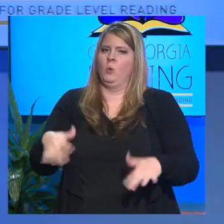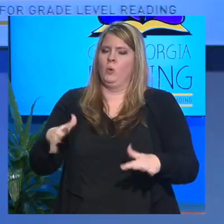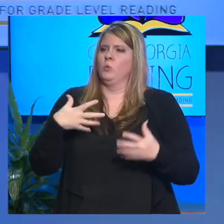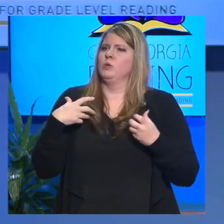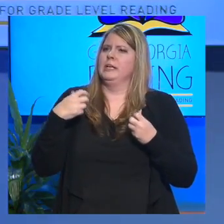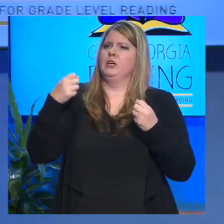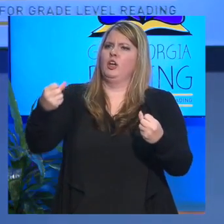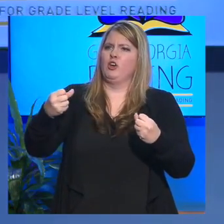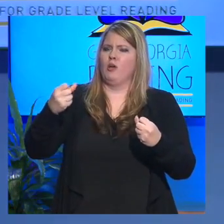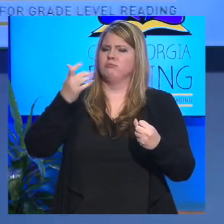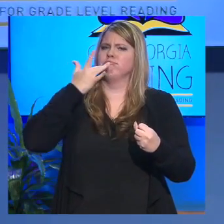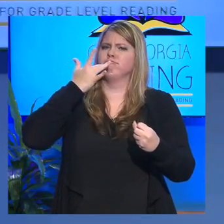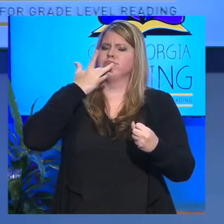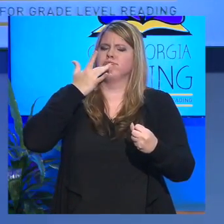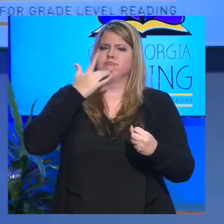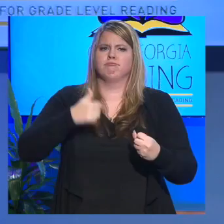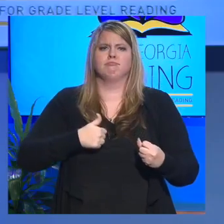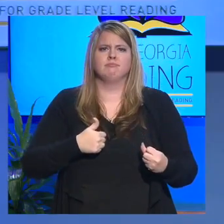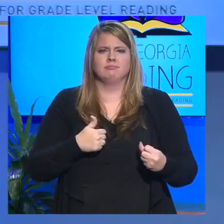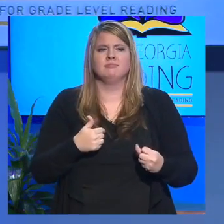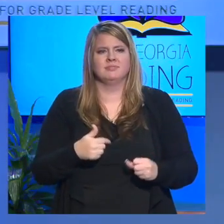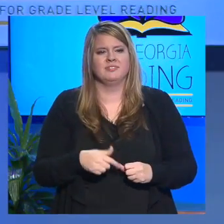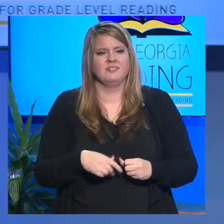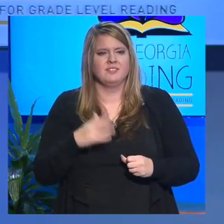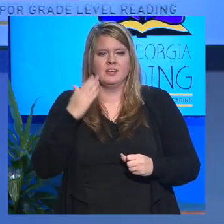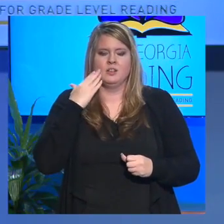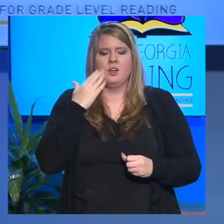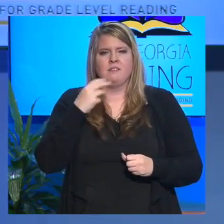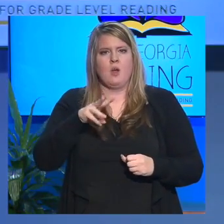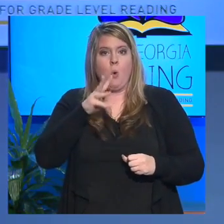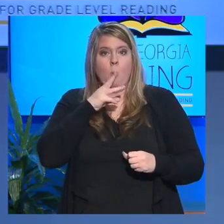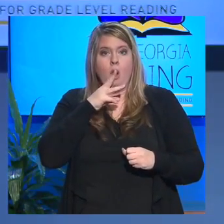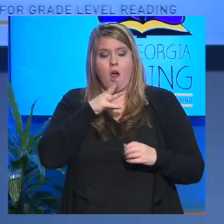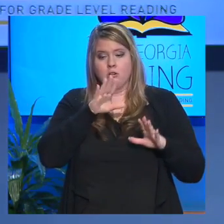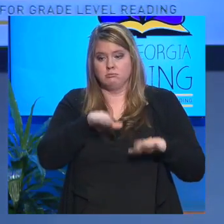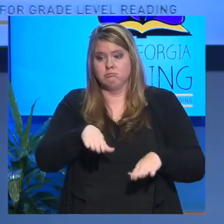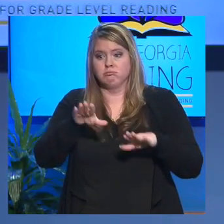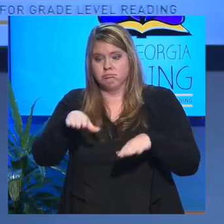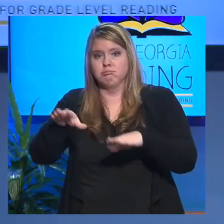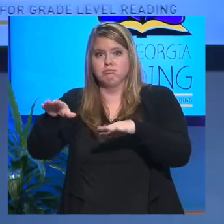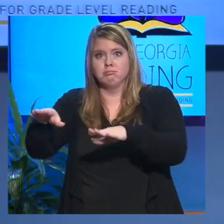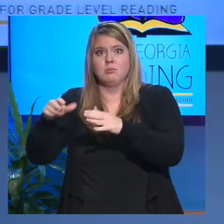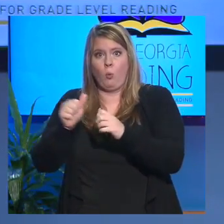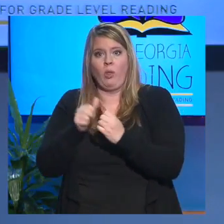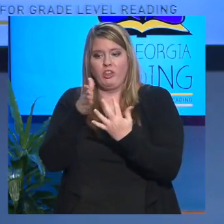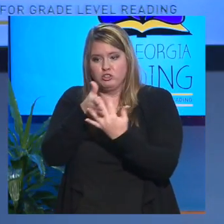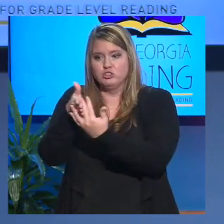If your people have been crossing 90 miles of shark-infested waters for many, many years, Aquaman is your man.